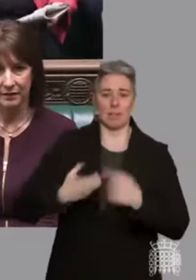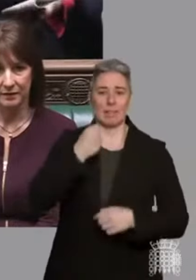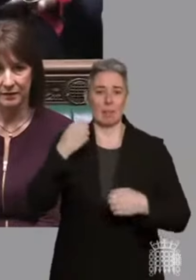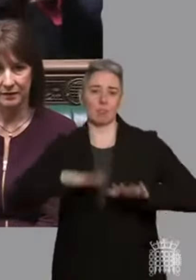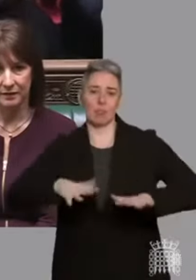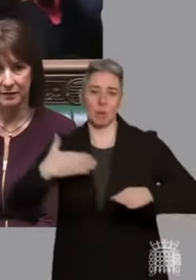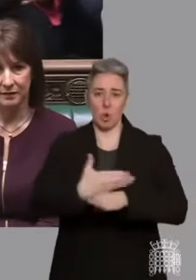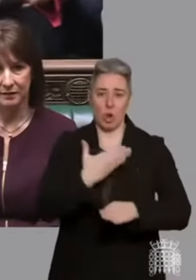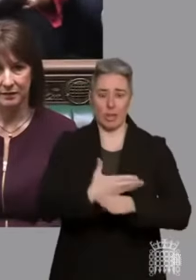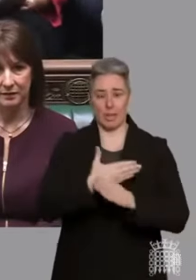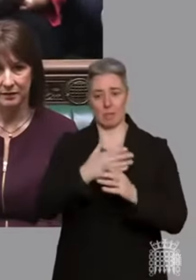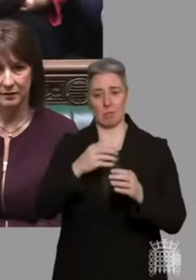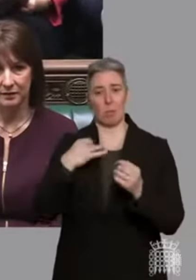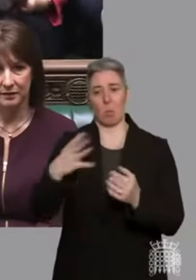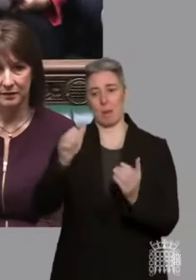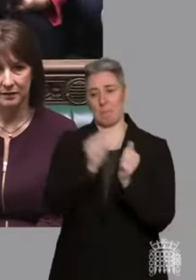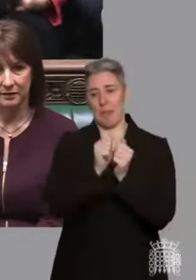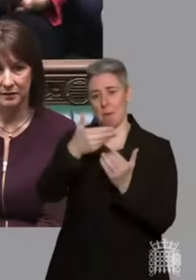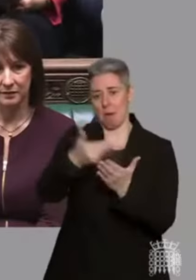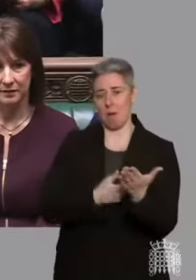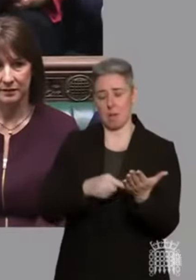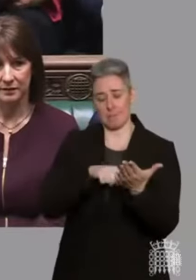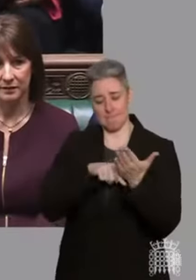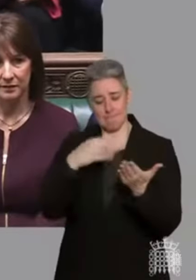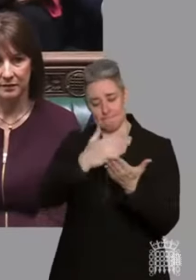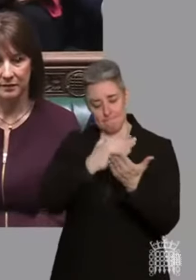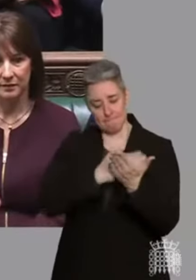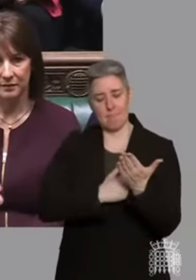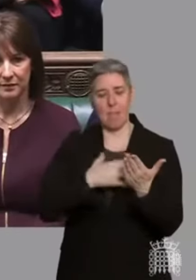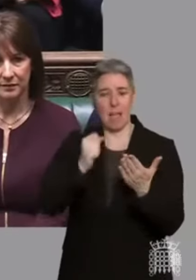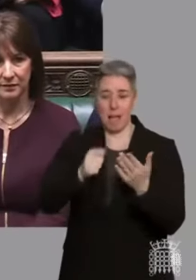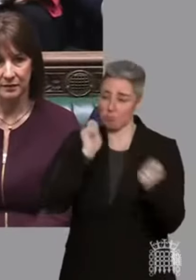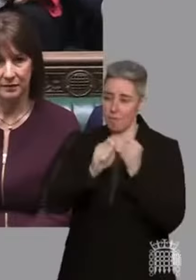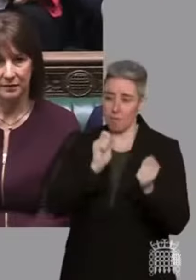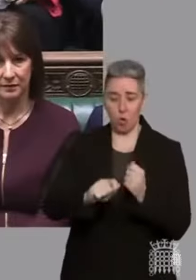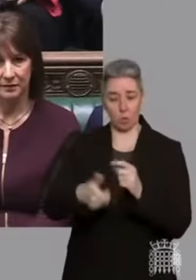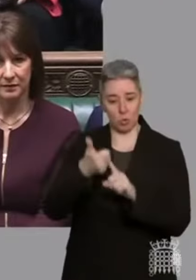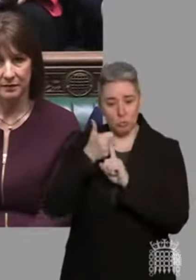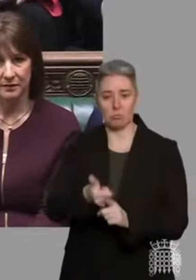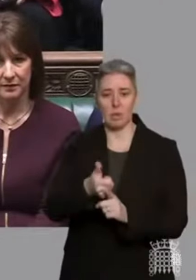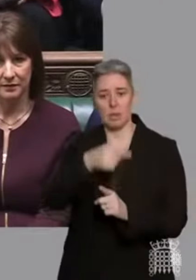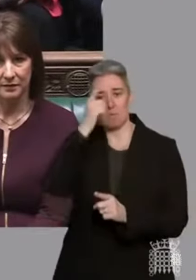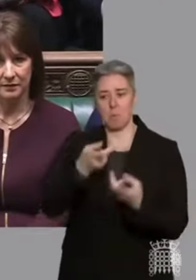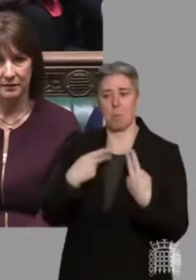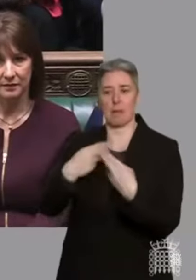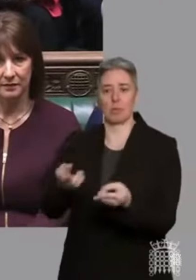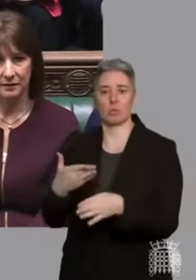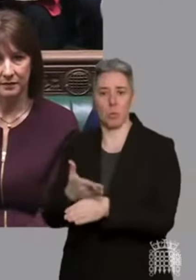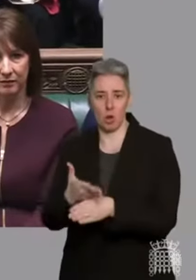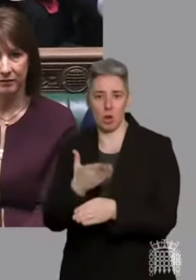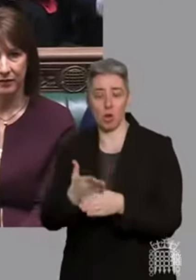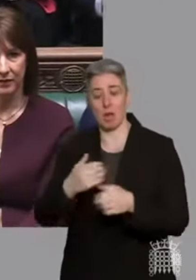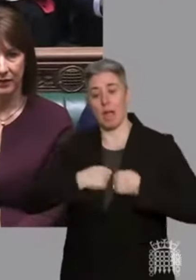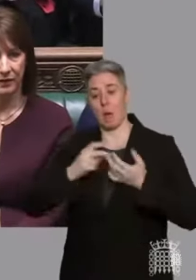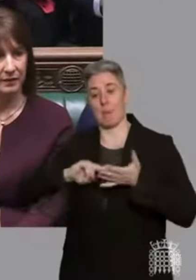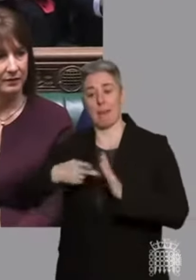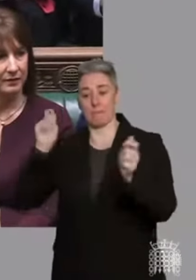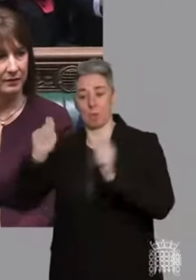backed by £240 million of investment. And through our plan for change, we'll boost living standards, more secure, rewarding